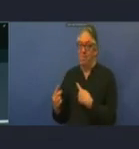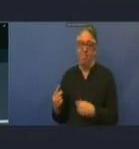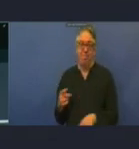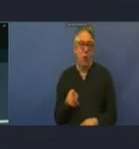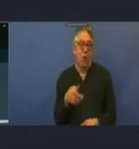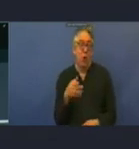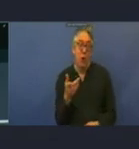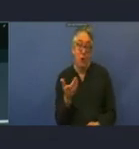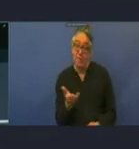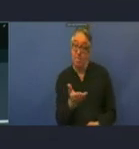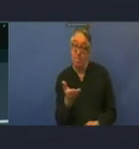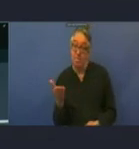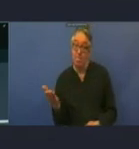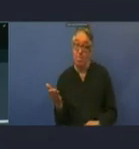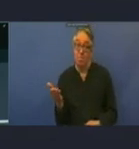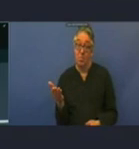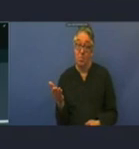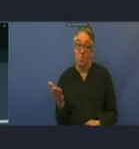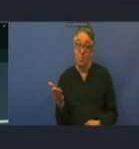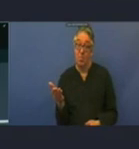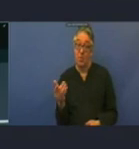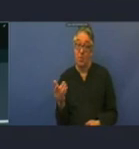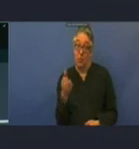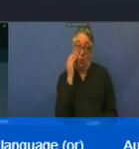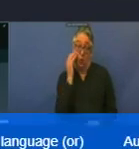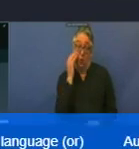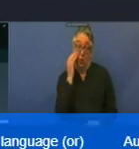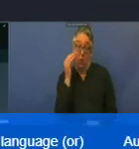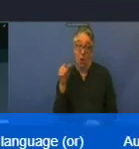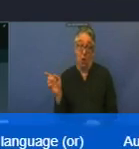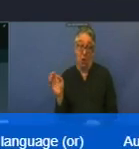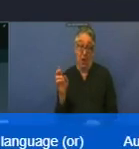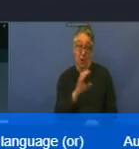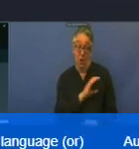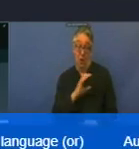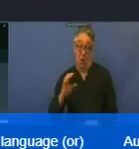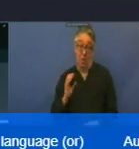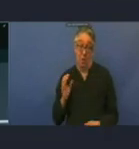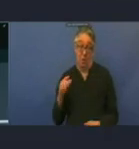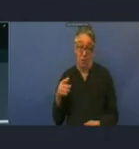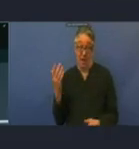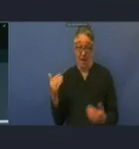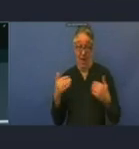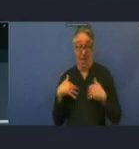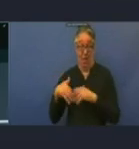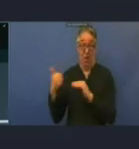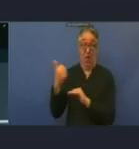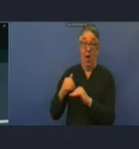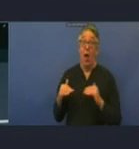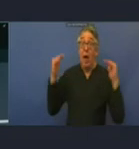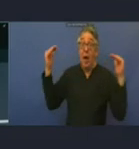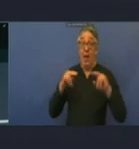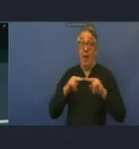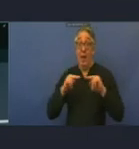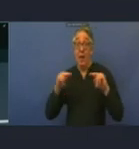important work which has been done on gender equality. There has been a high-level group which has met and which has just